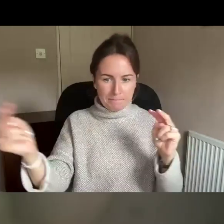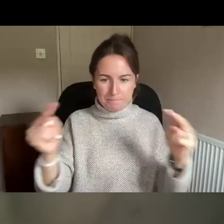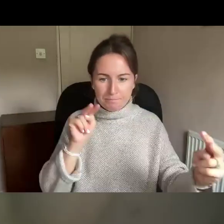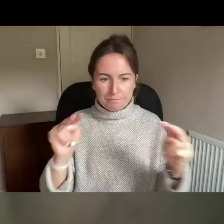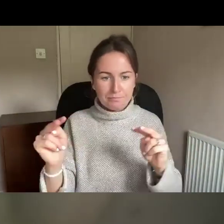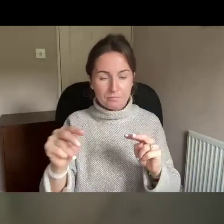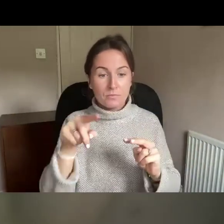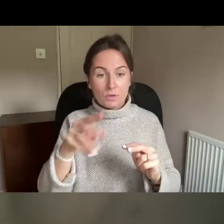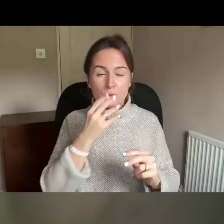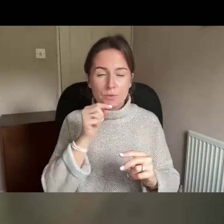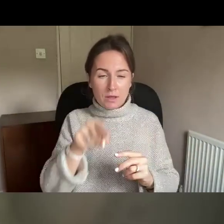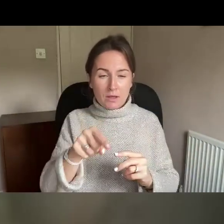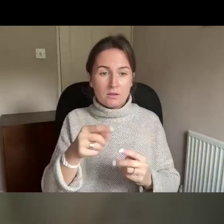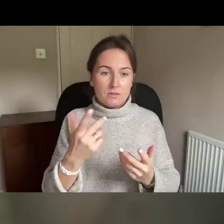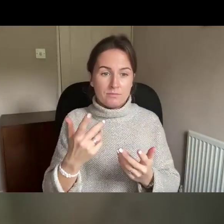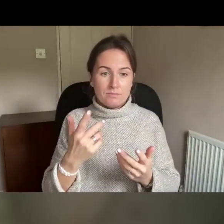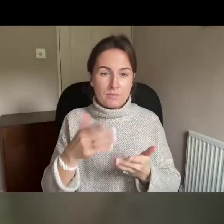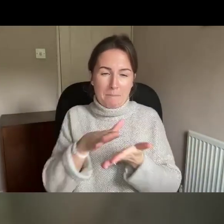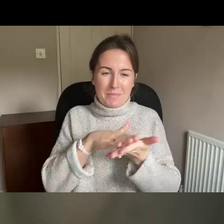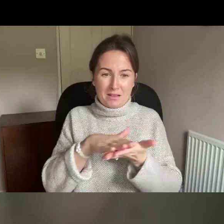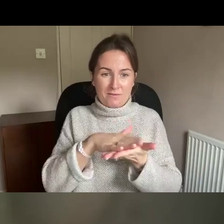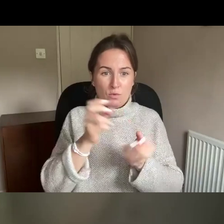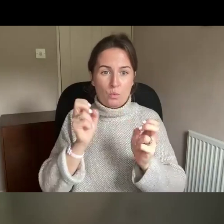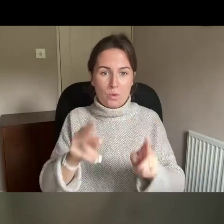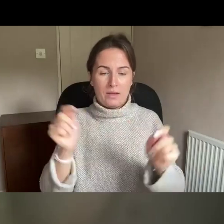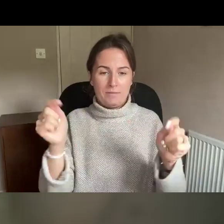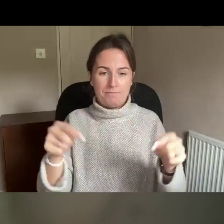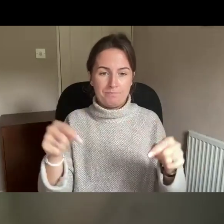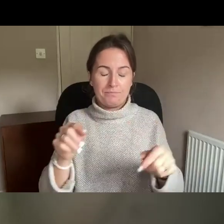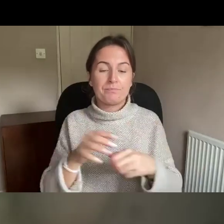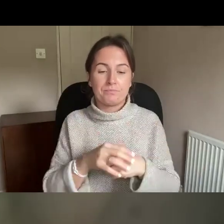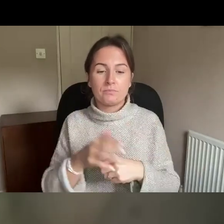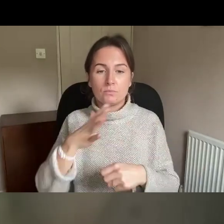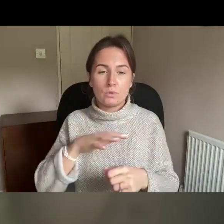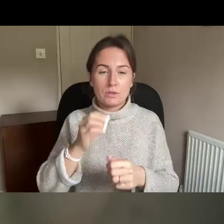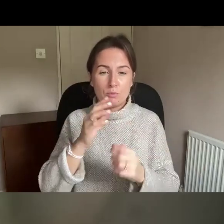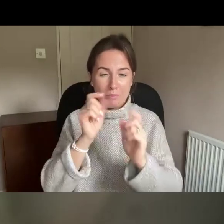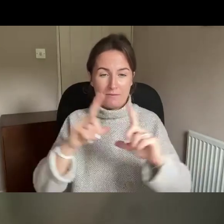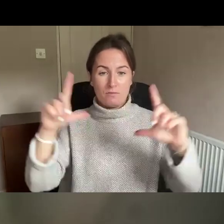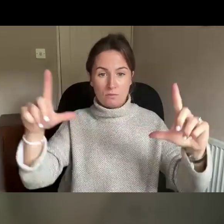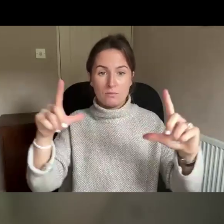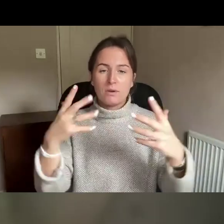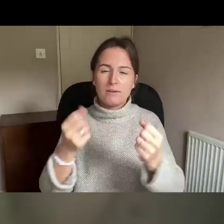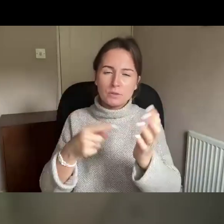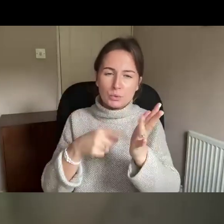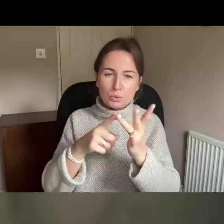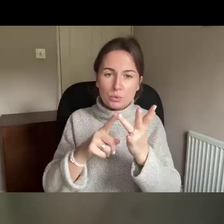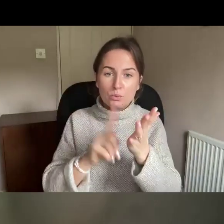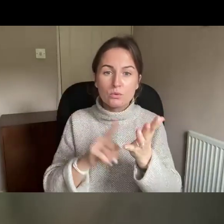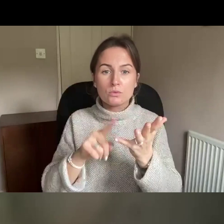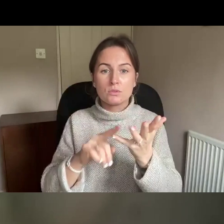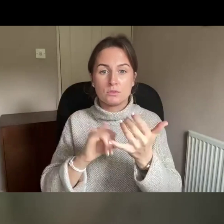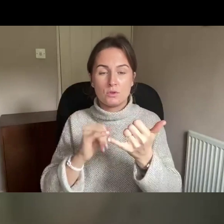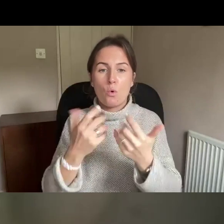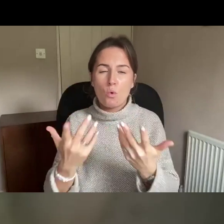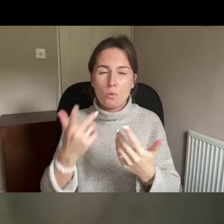and useful way. And also within the platform, we wanted there to be tools and the ability to be able to analyze data and